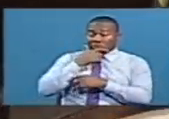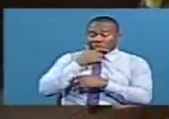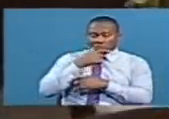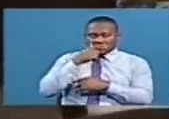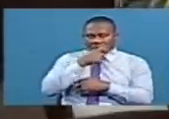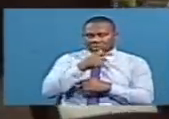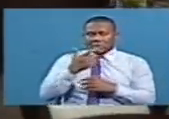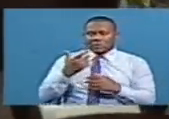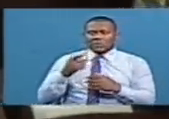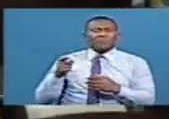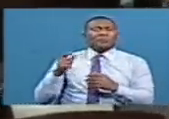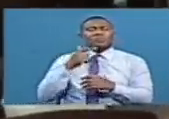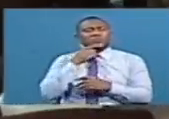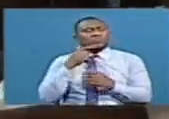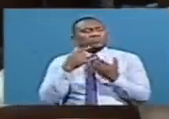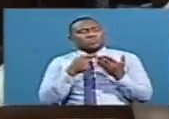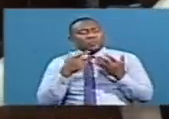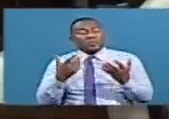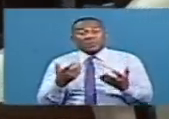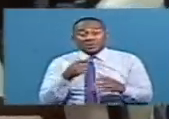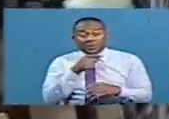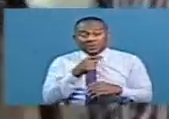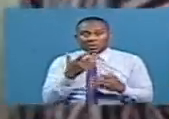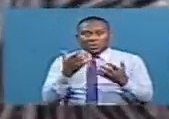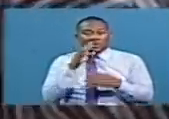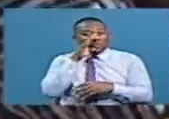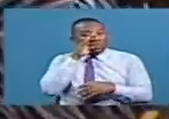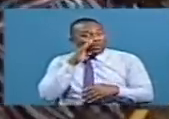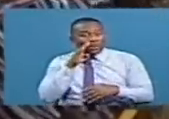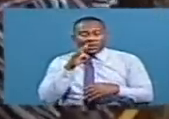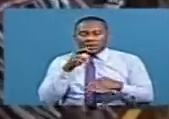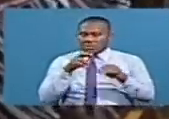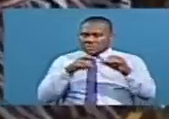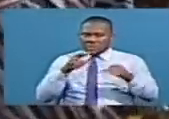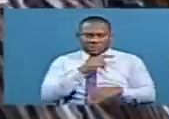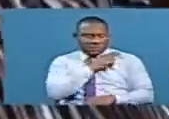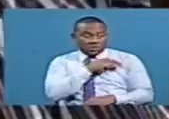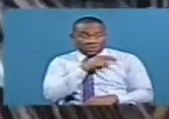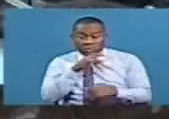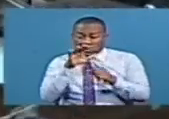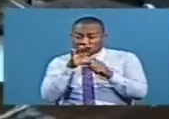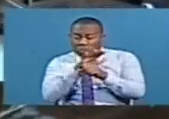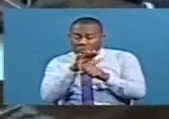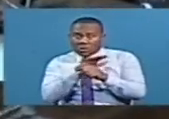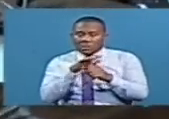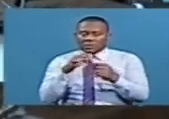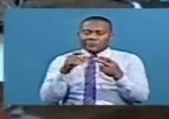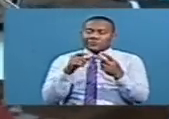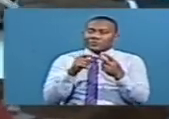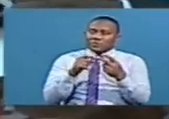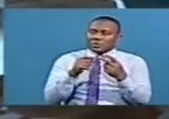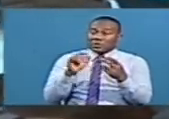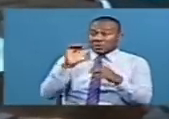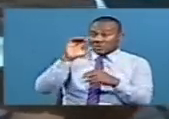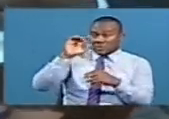discussed include a request for the completion of the Bolgatanga Regional Hospital, a proposal to government to compulsorily acquire